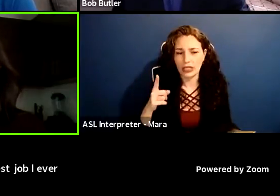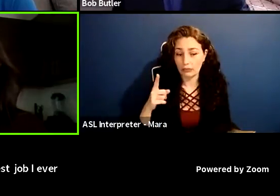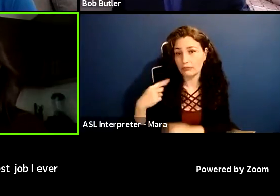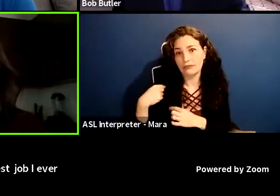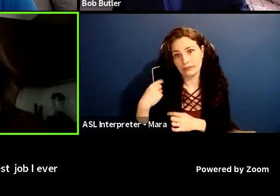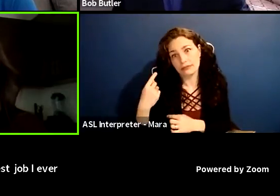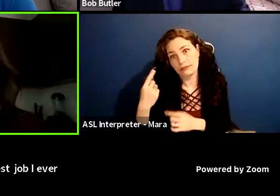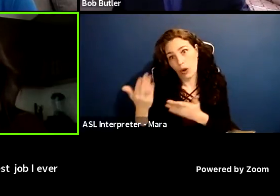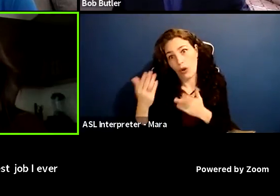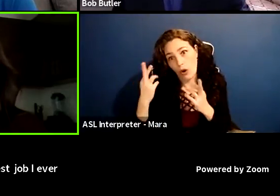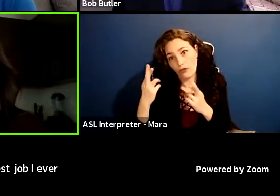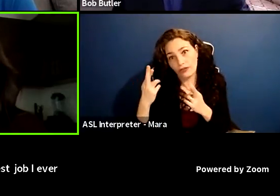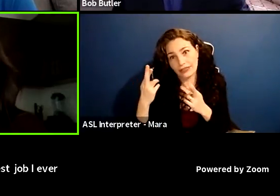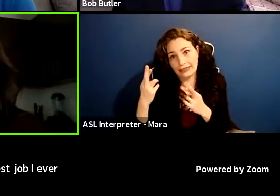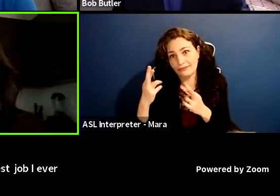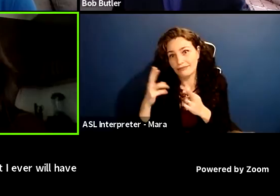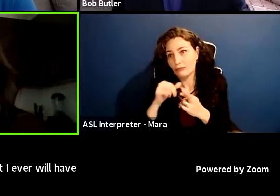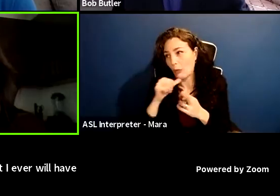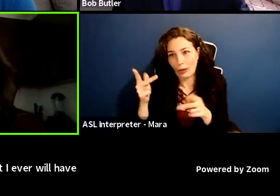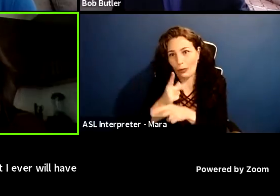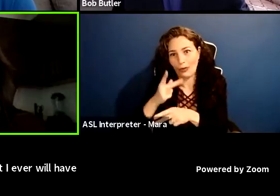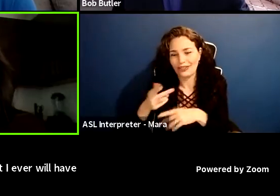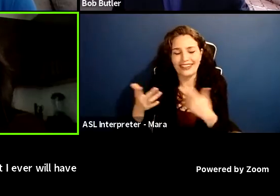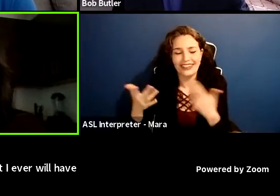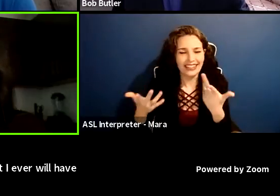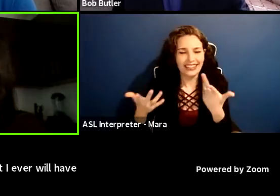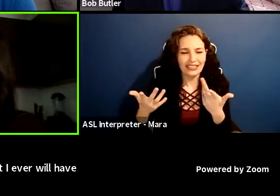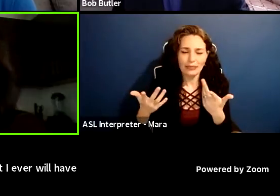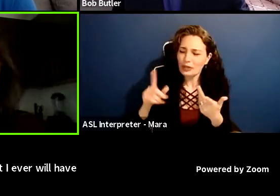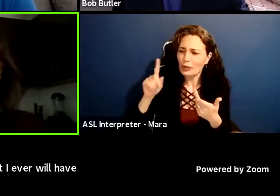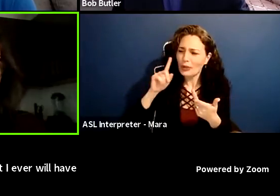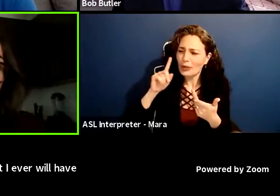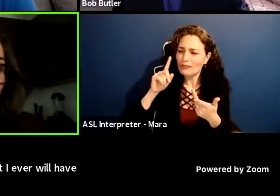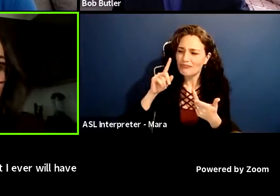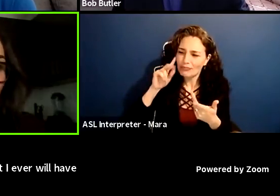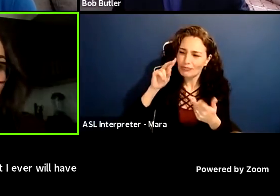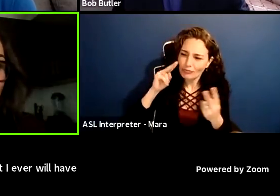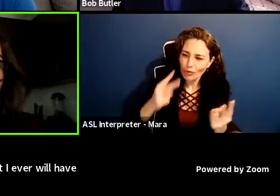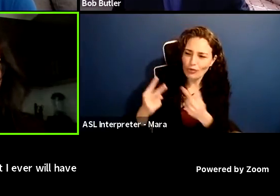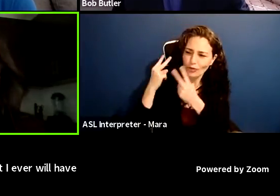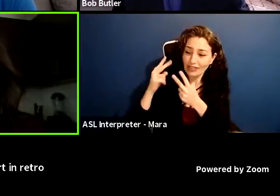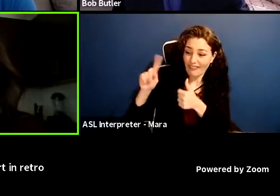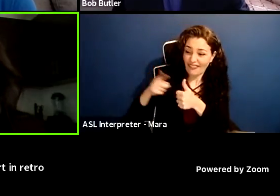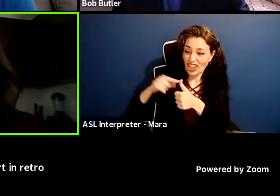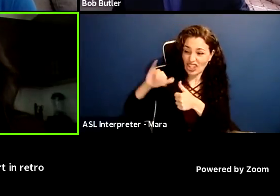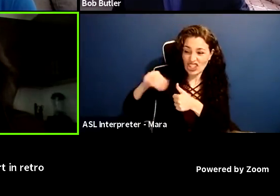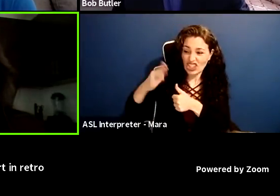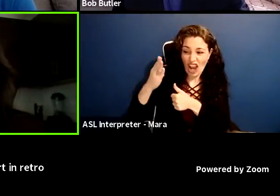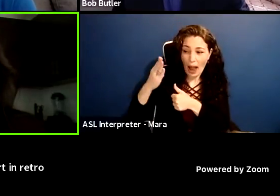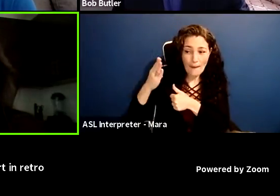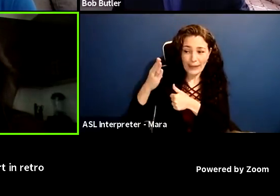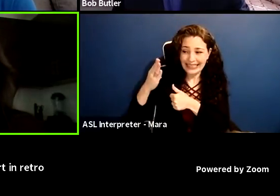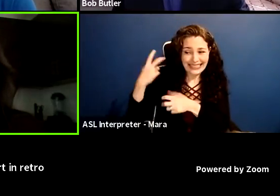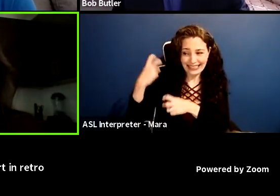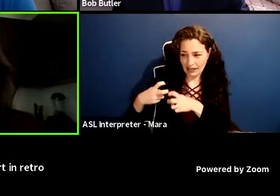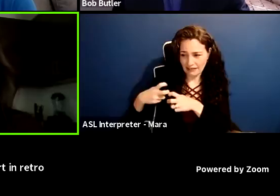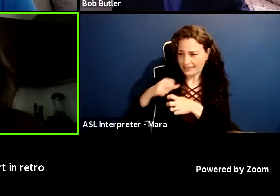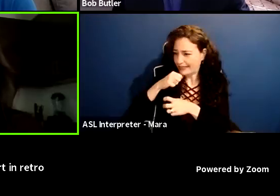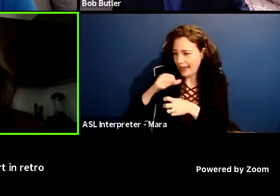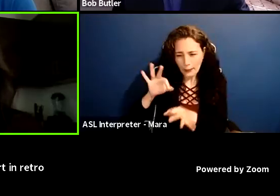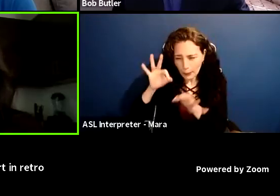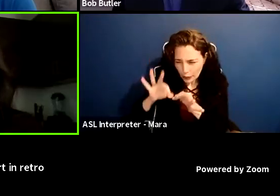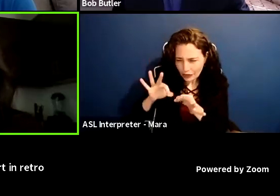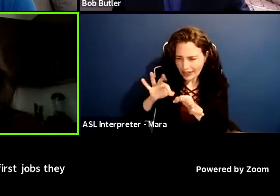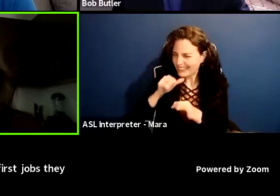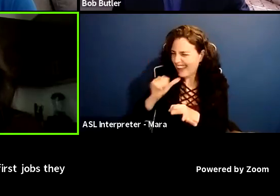good part, I think, in retrospect about first jobs, is they're not going to be perfect. Probably they're not going to be your favorite, but they're sure going to